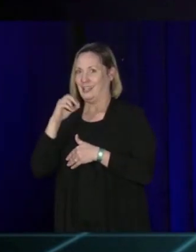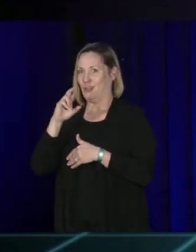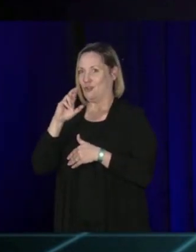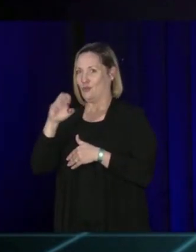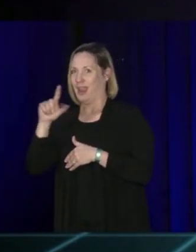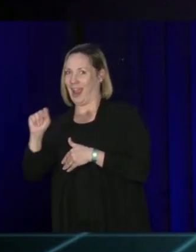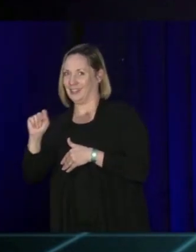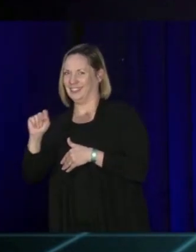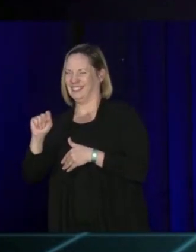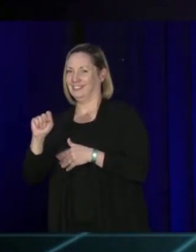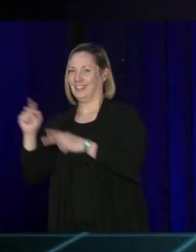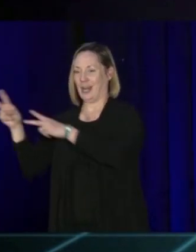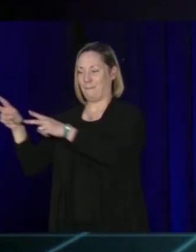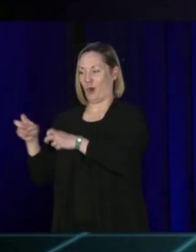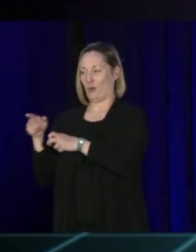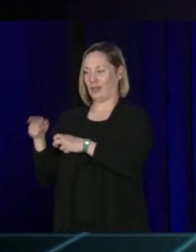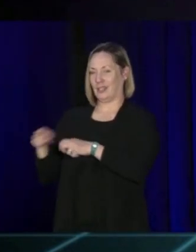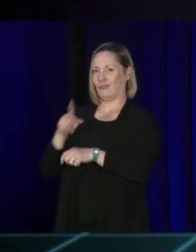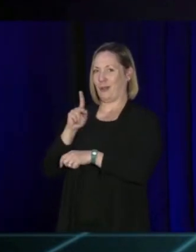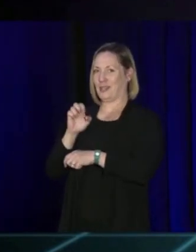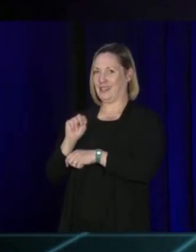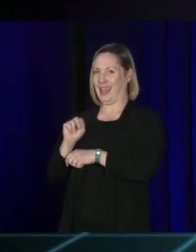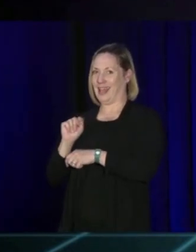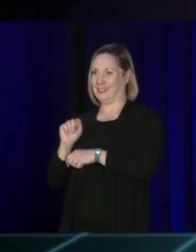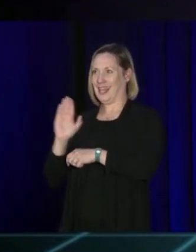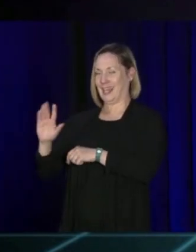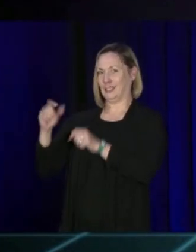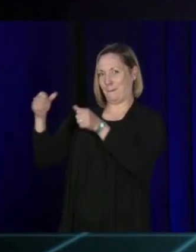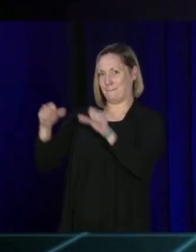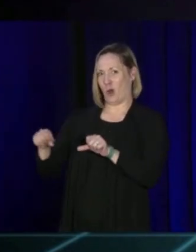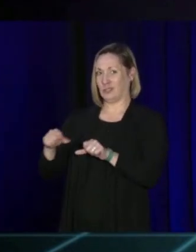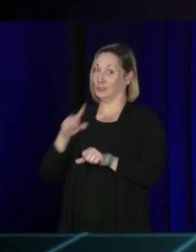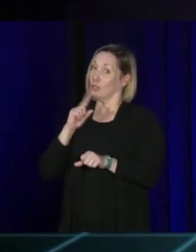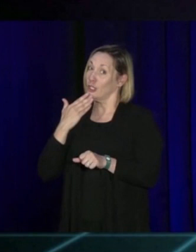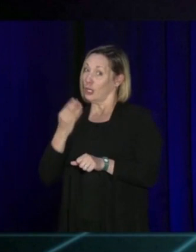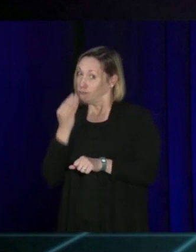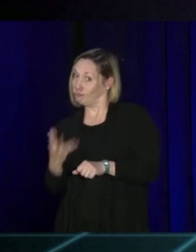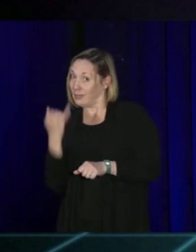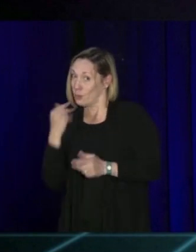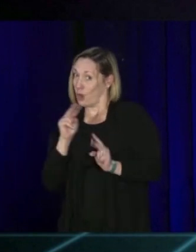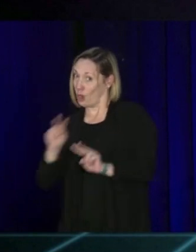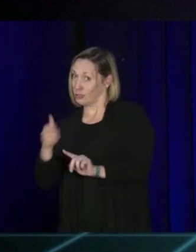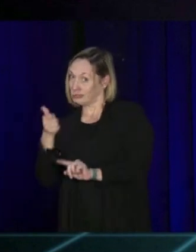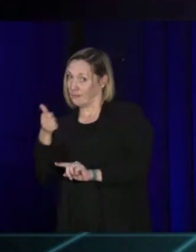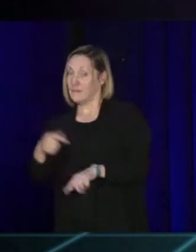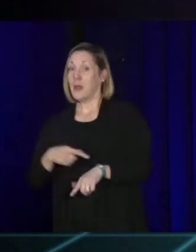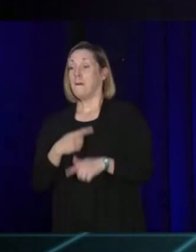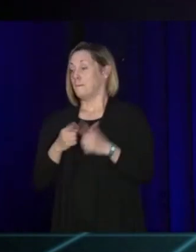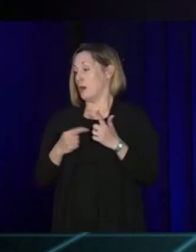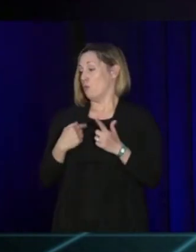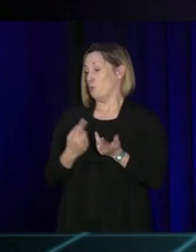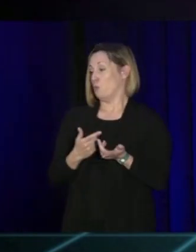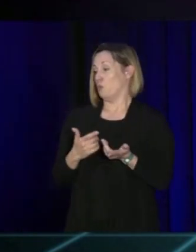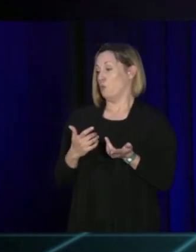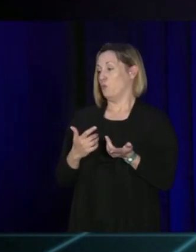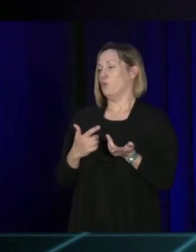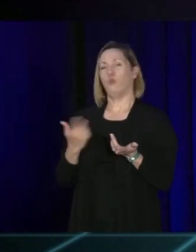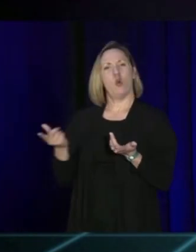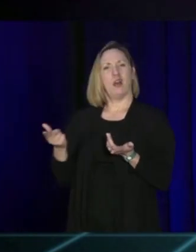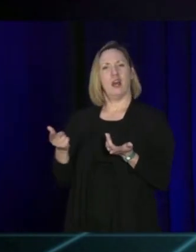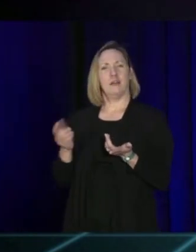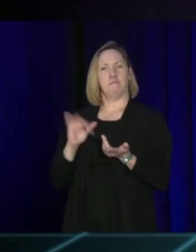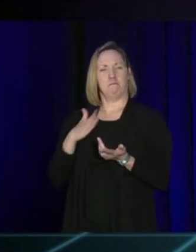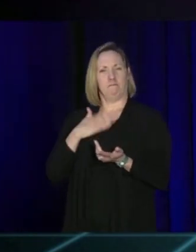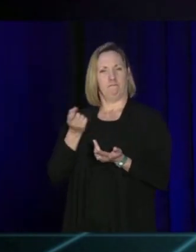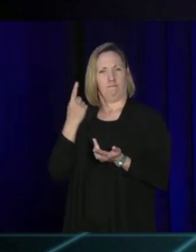post. That is a really good post that you want to check, by the way. But what I'm sensating is that for a lot